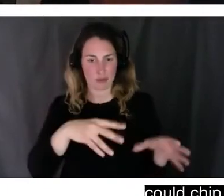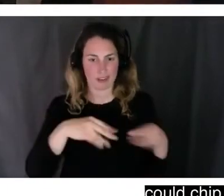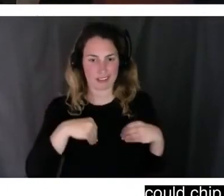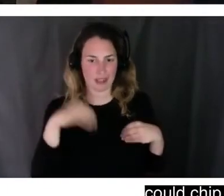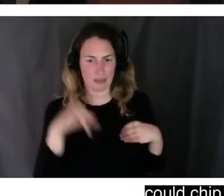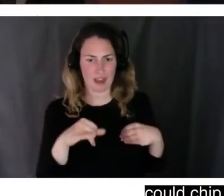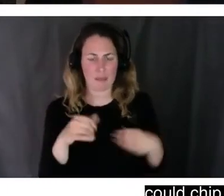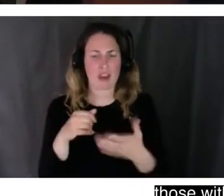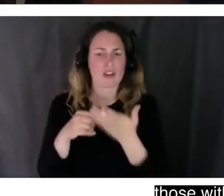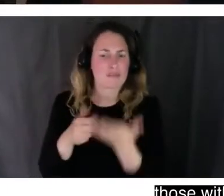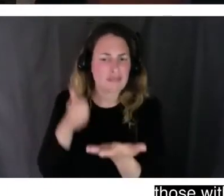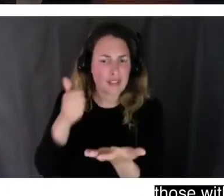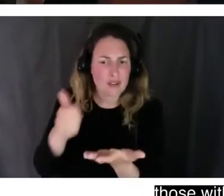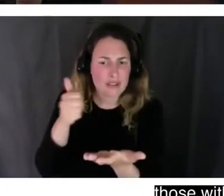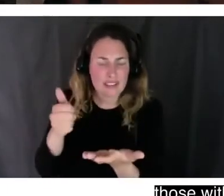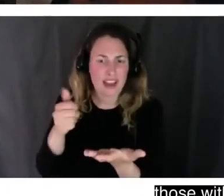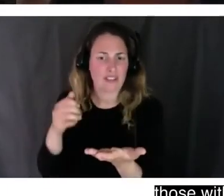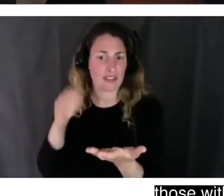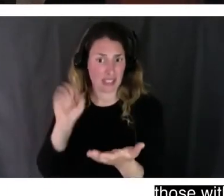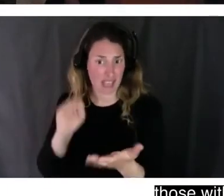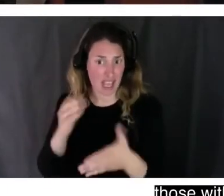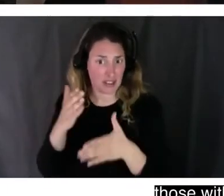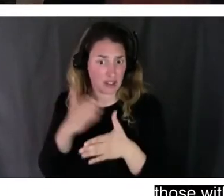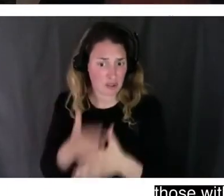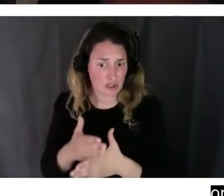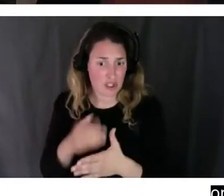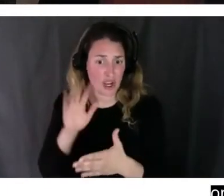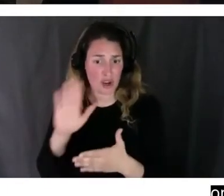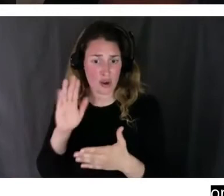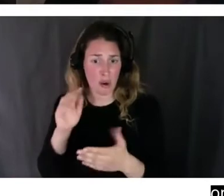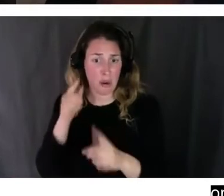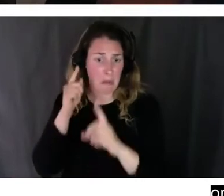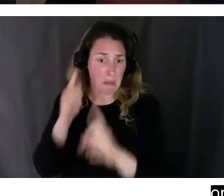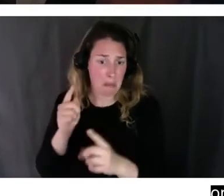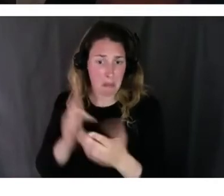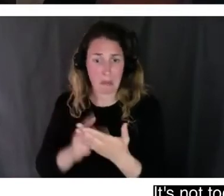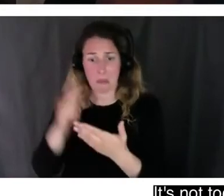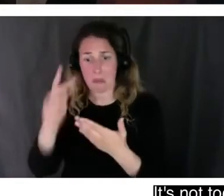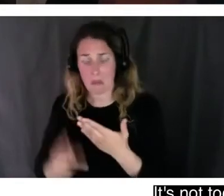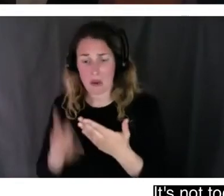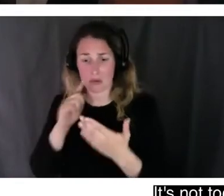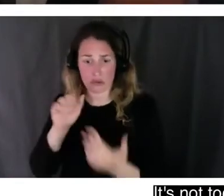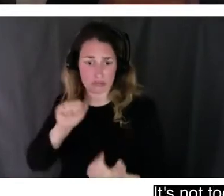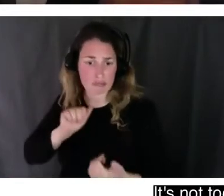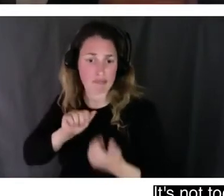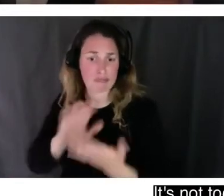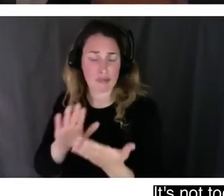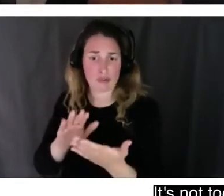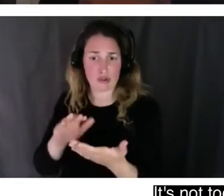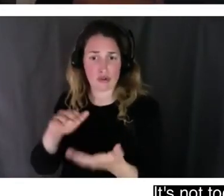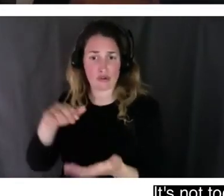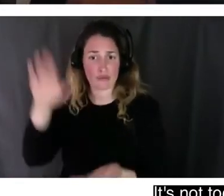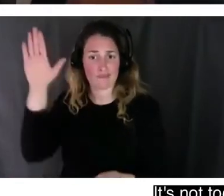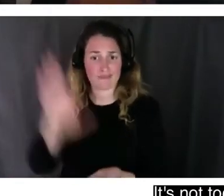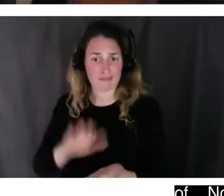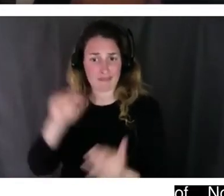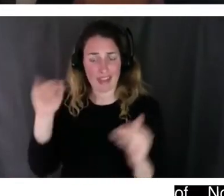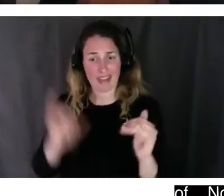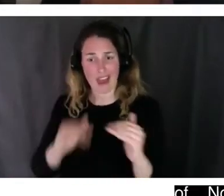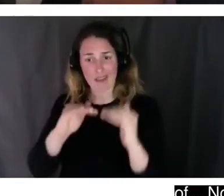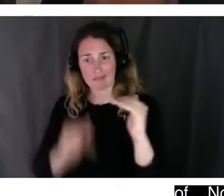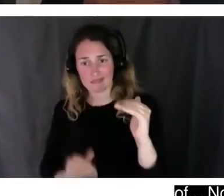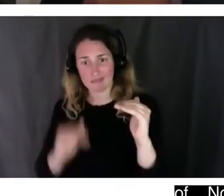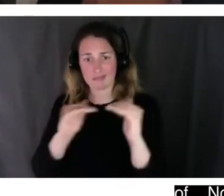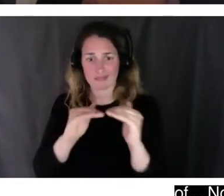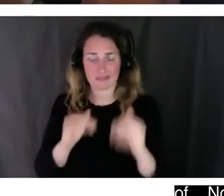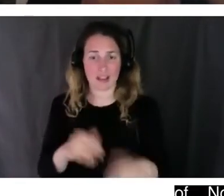away at? If you're able to share those with me, or if you're still too early on for that, let me know. But it's not too early on, and I don't have our list of